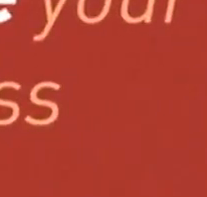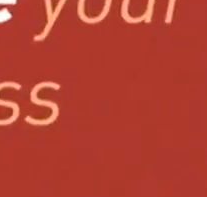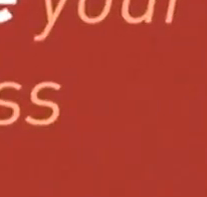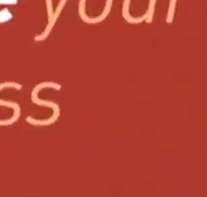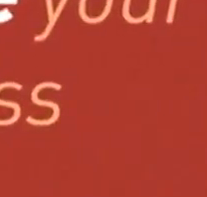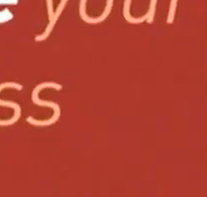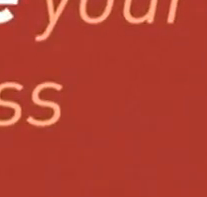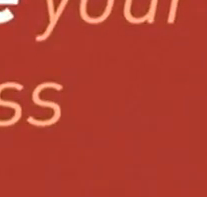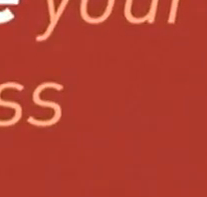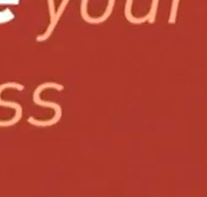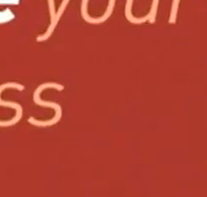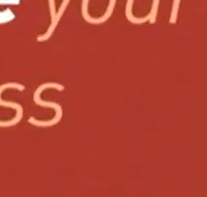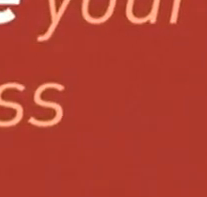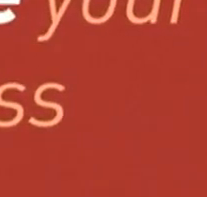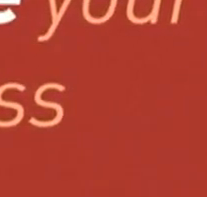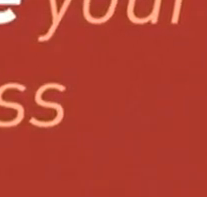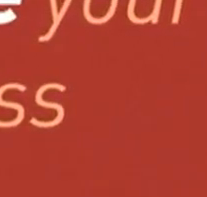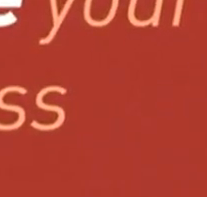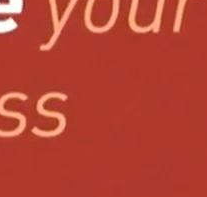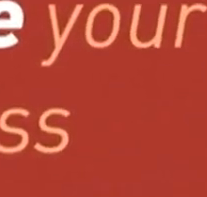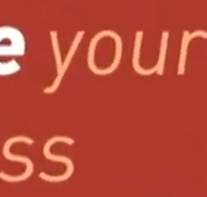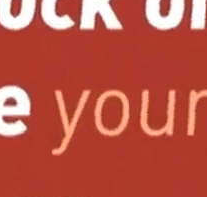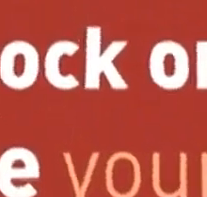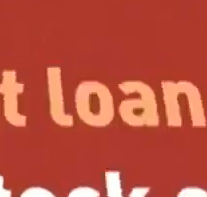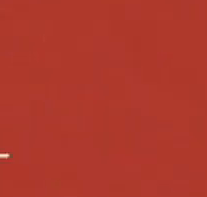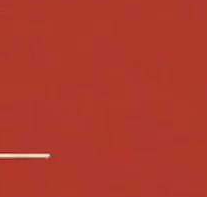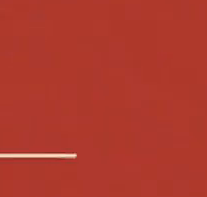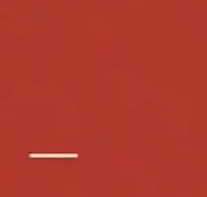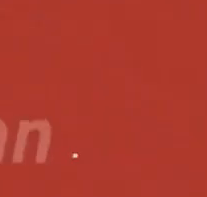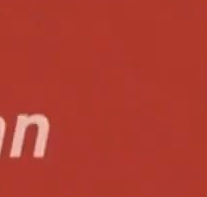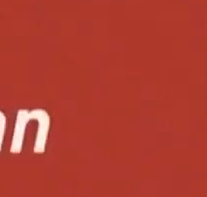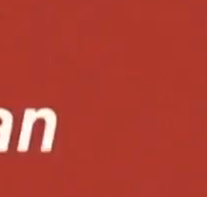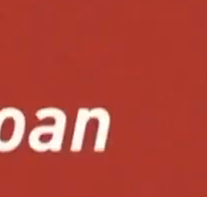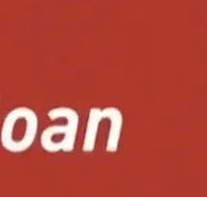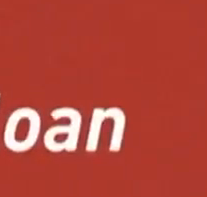your business straight from your phone. Simply dial *247# from any